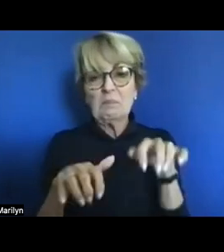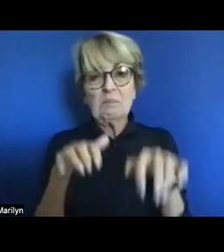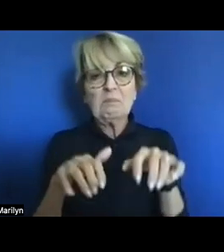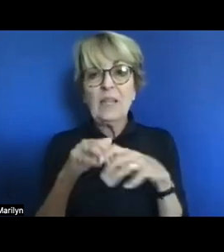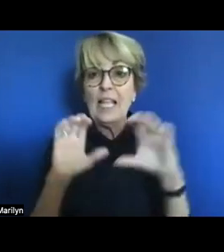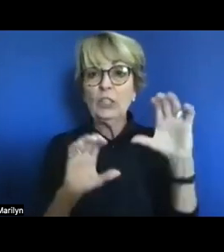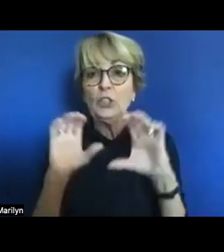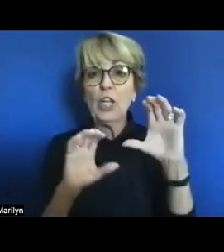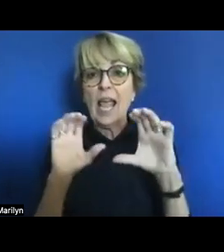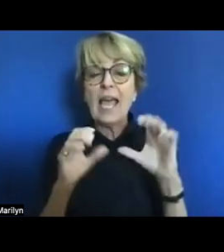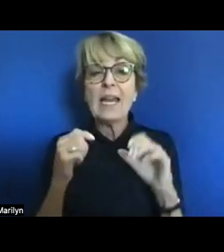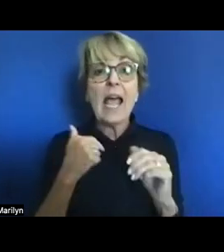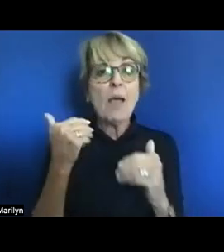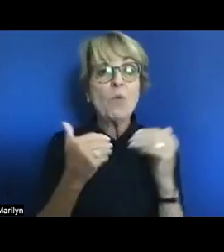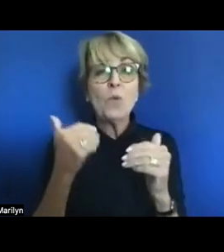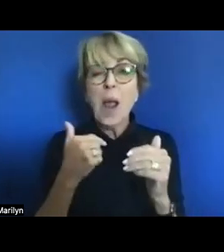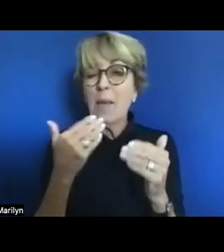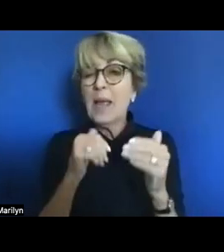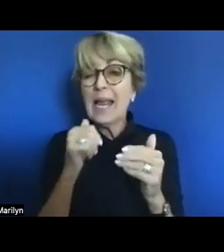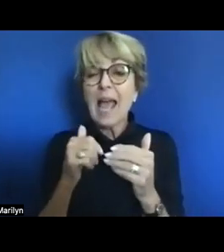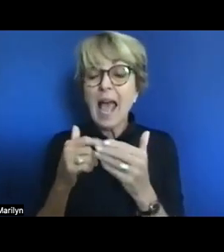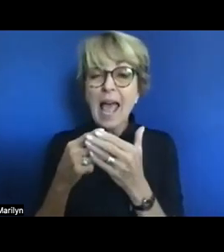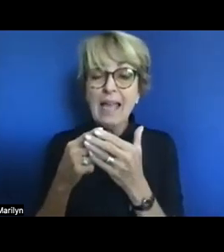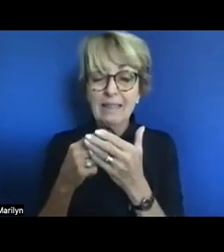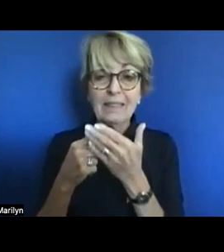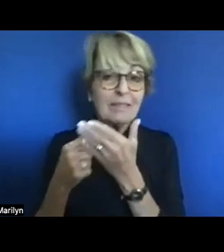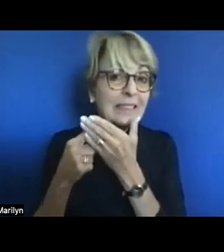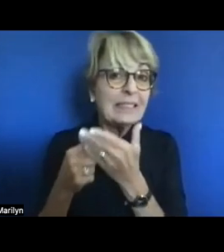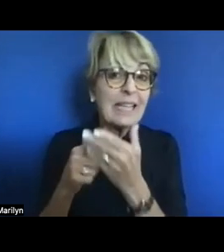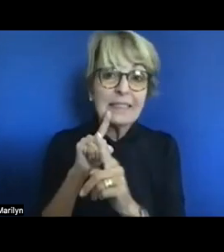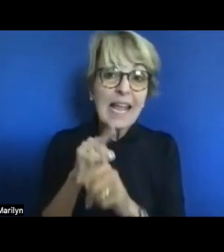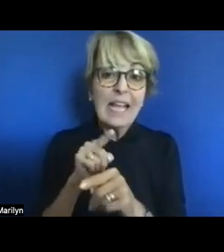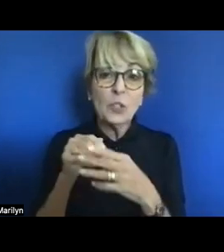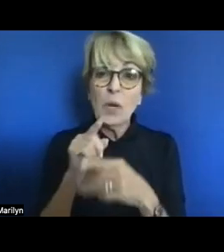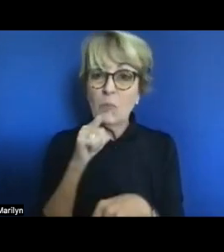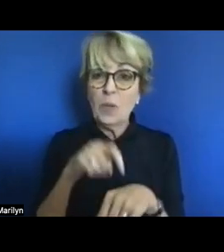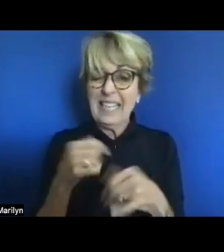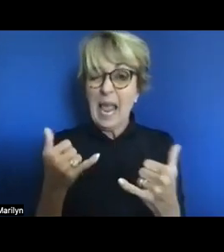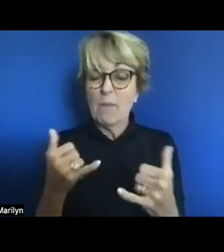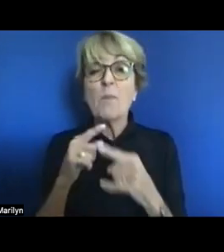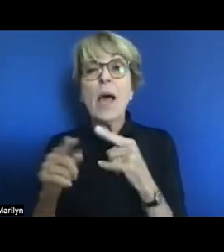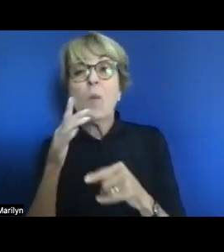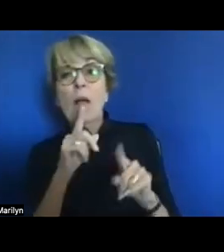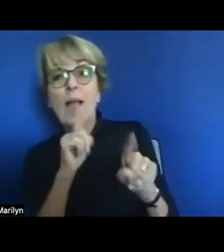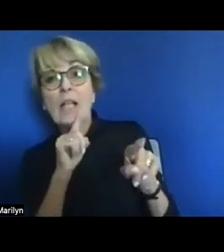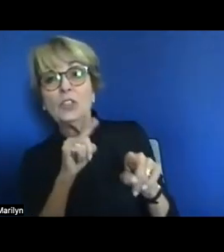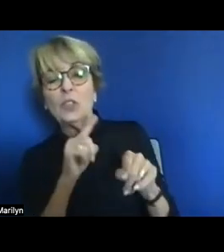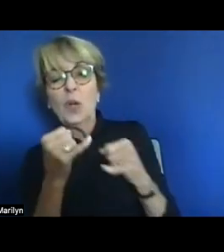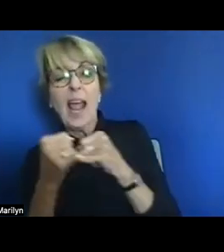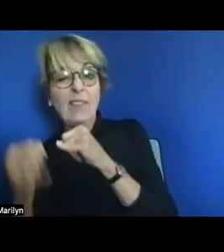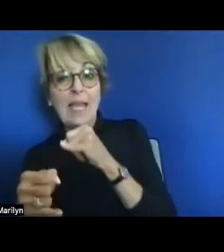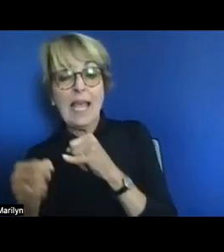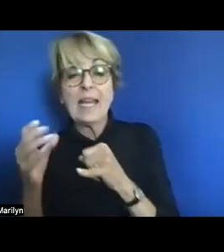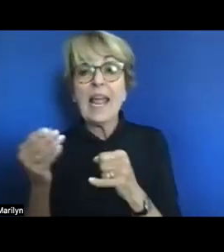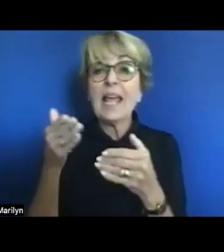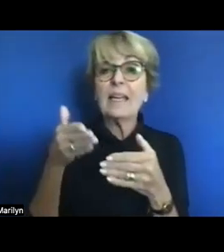I move through, I may not be able to get to them in real time, but I will be sure to answer any questions at the end, and also leave it open